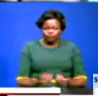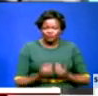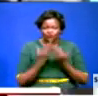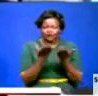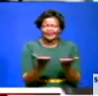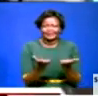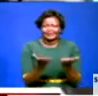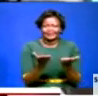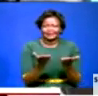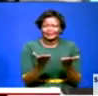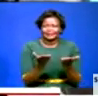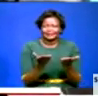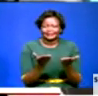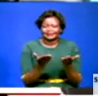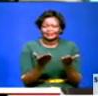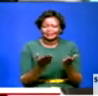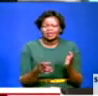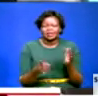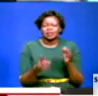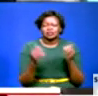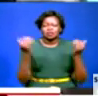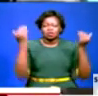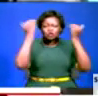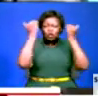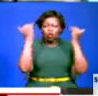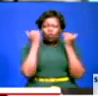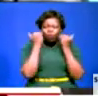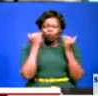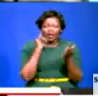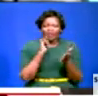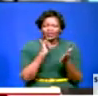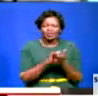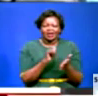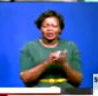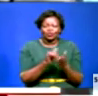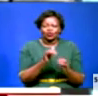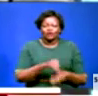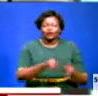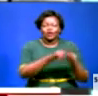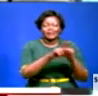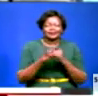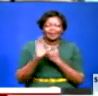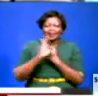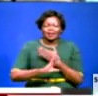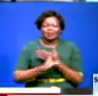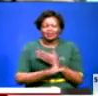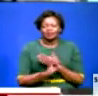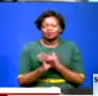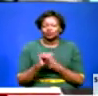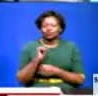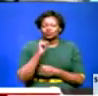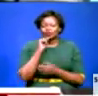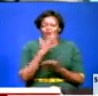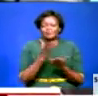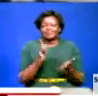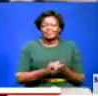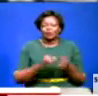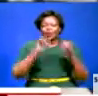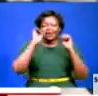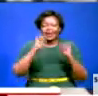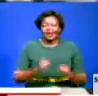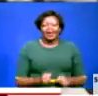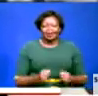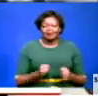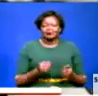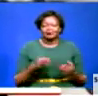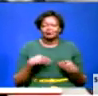the ILO codes, which we subscribe to as a country, is not something that we can condone.